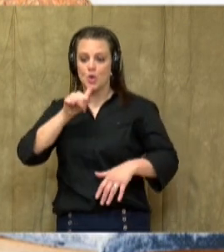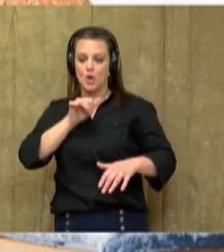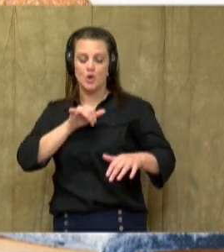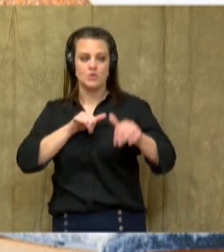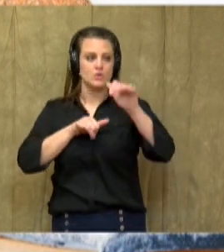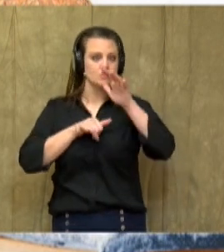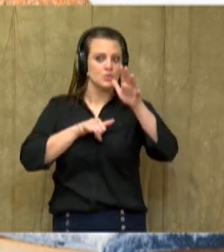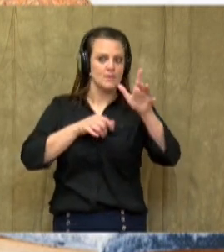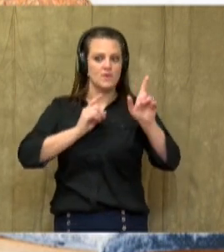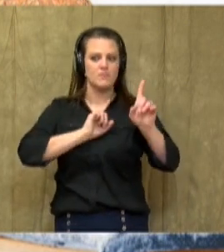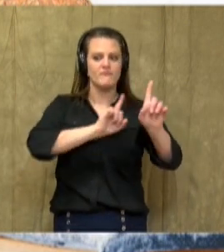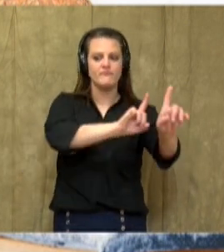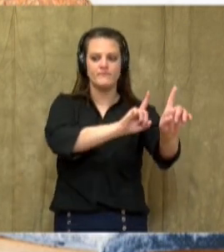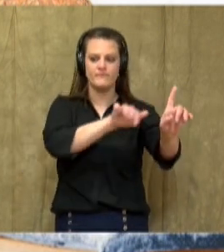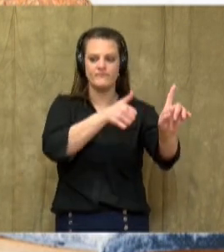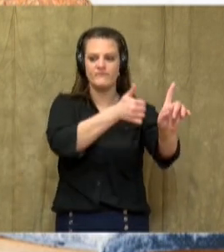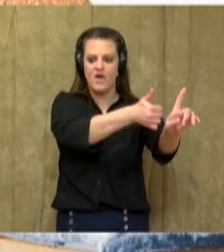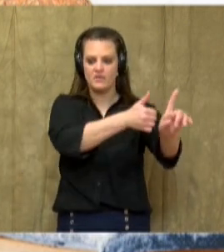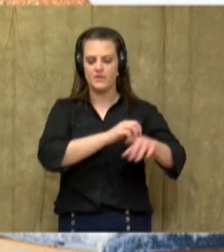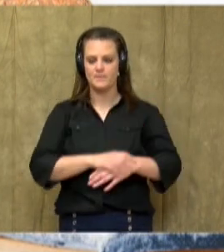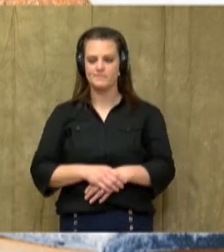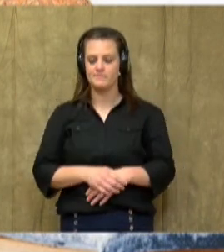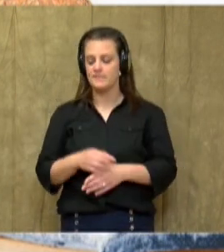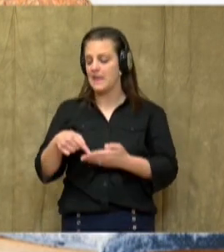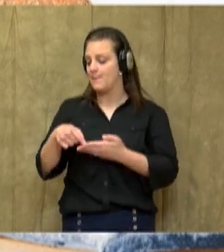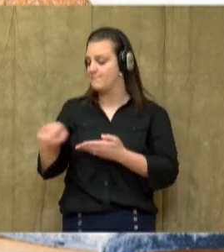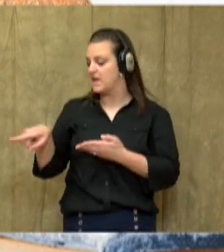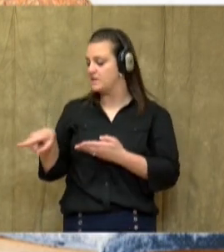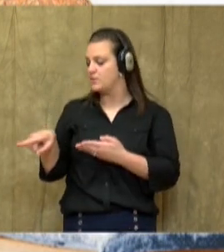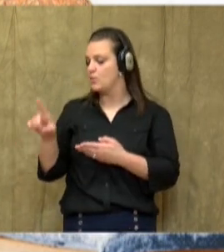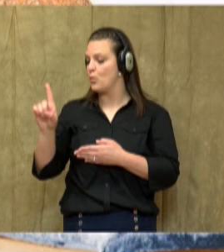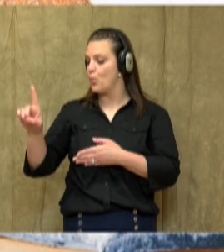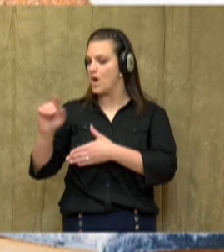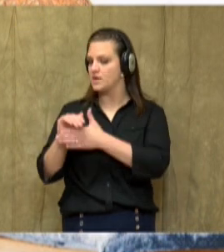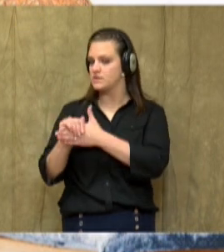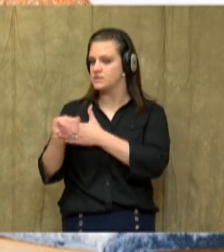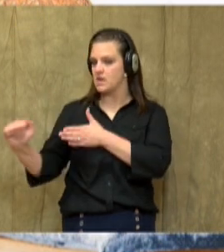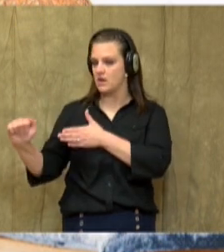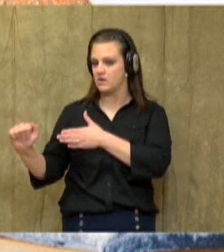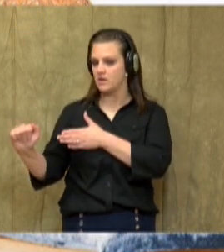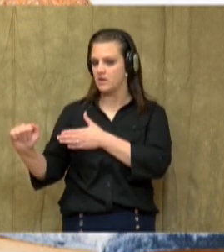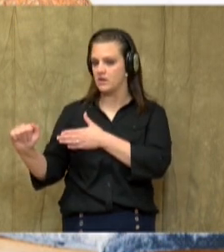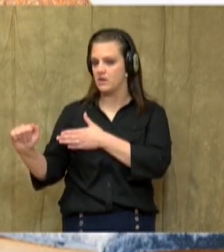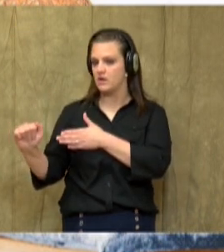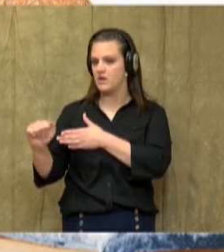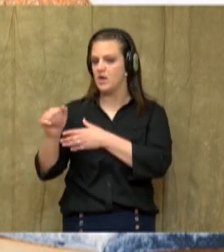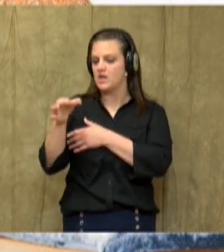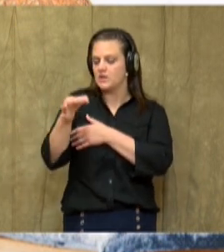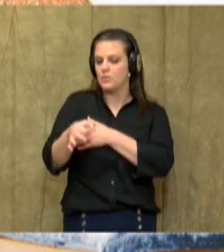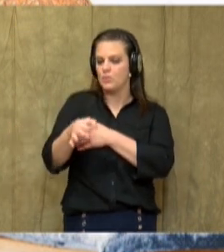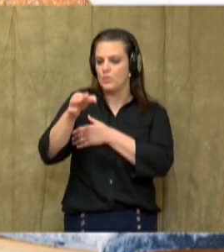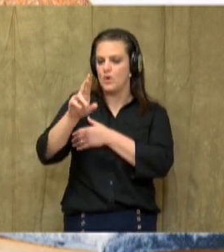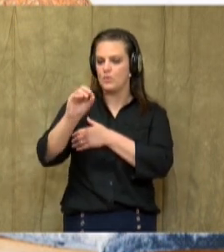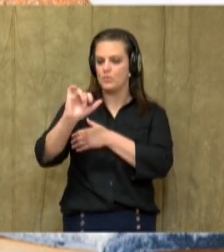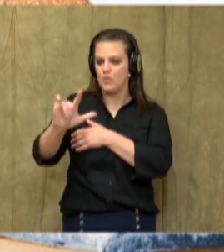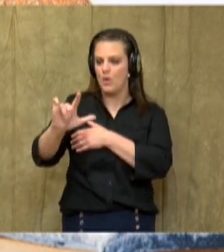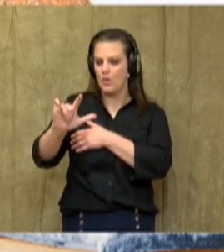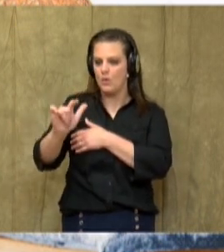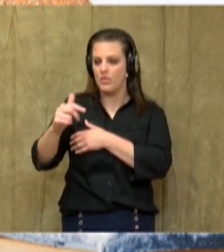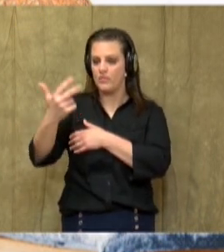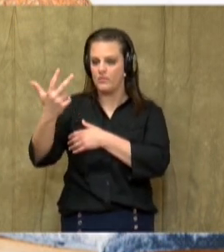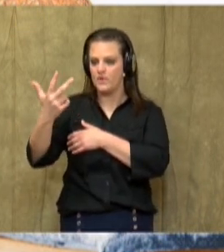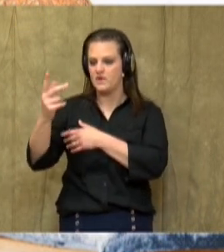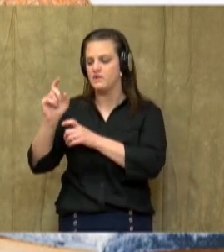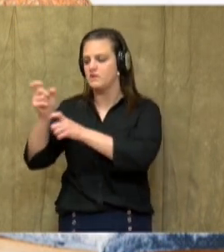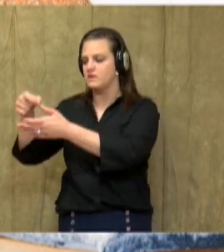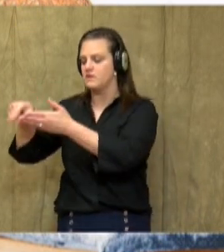into the den. As for your wages, I'll pay you $1 for every 3 rolls we sort. Plus, you